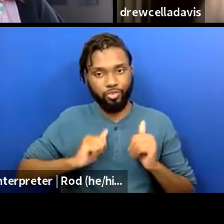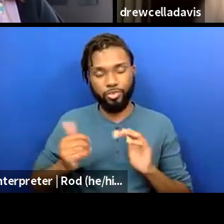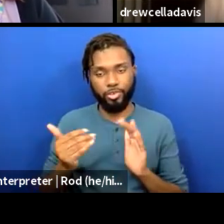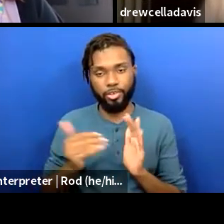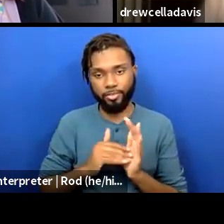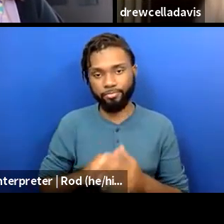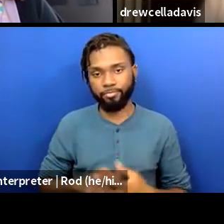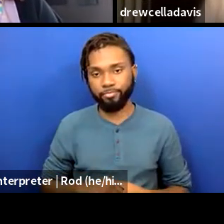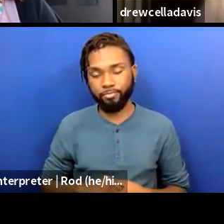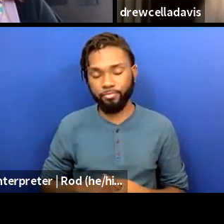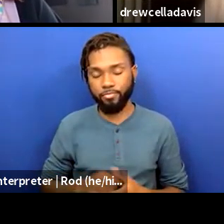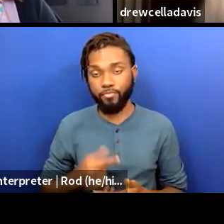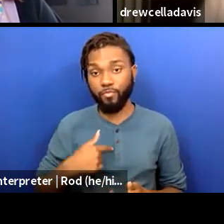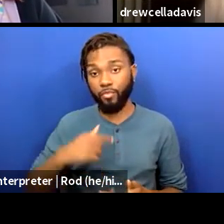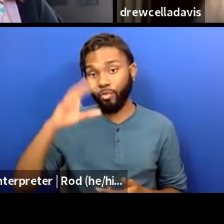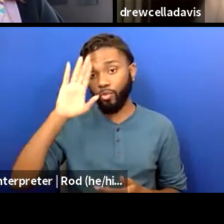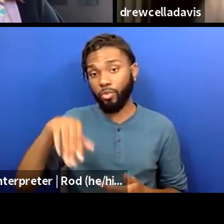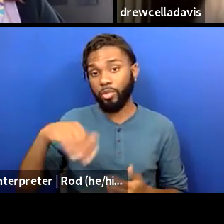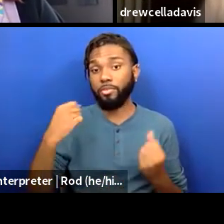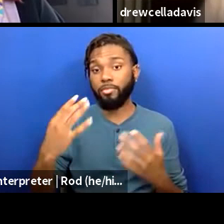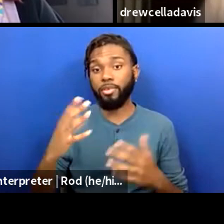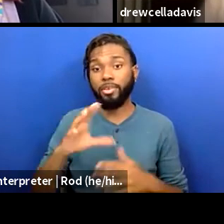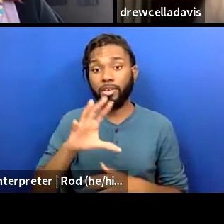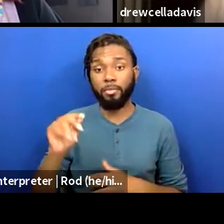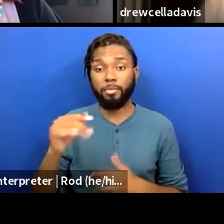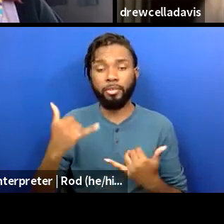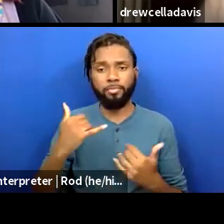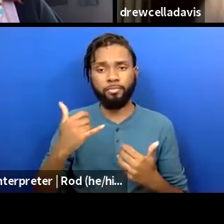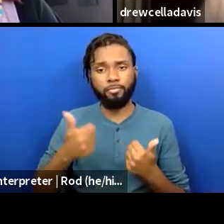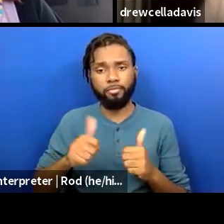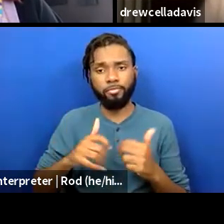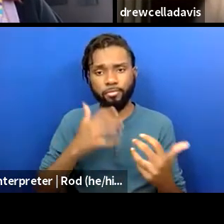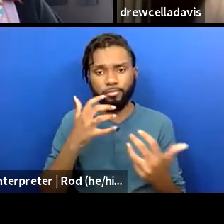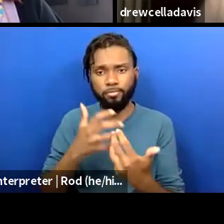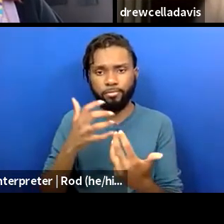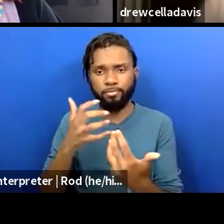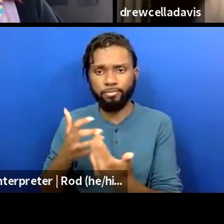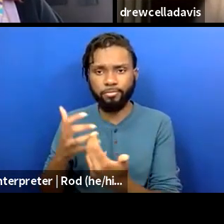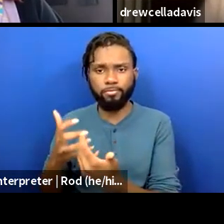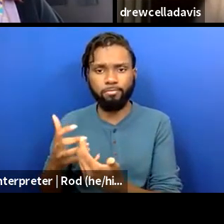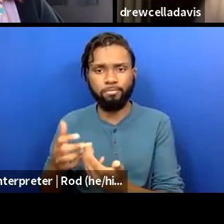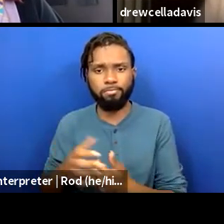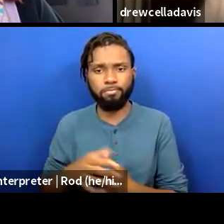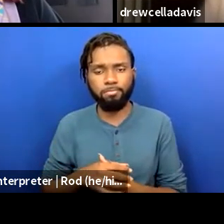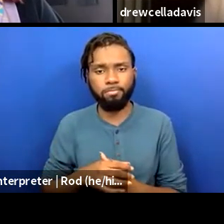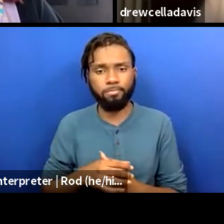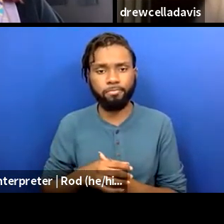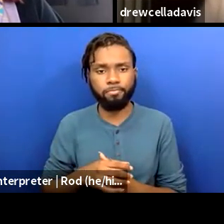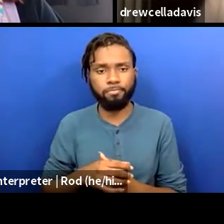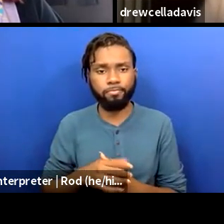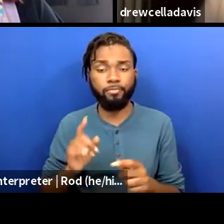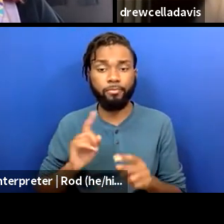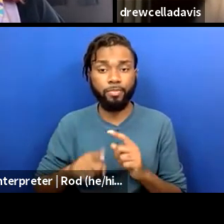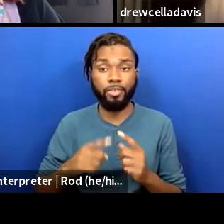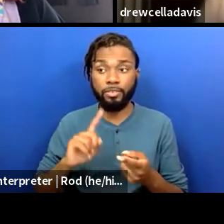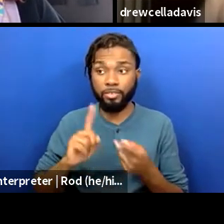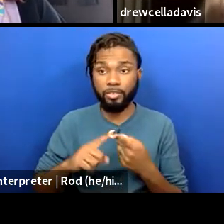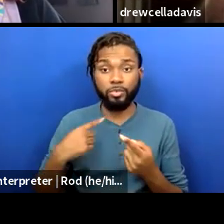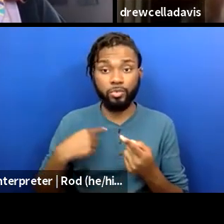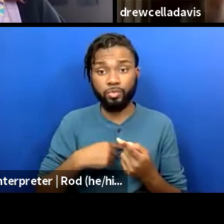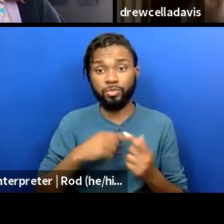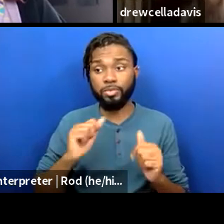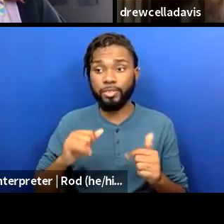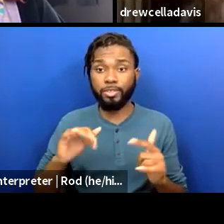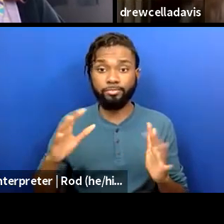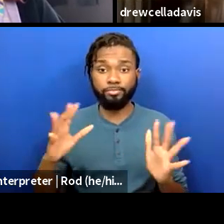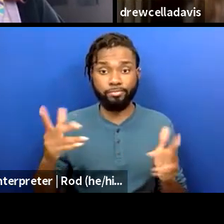I know many companies are finding ways to adapt, but until we get audiences together